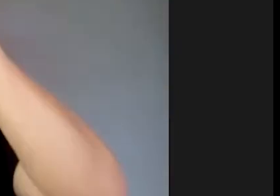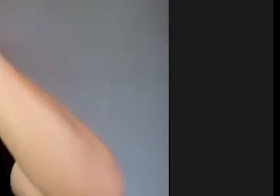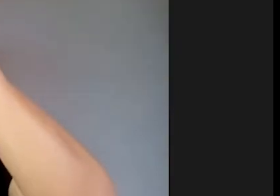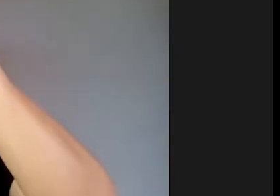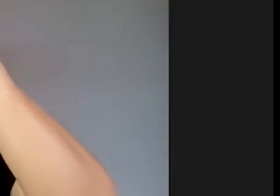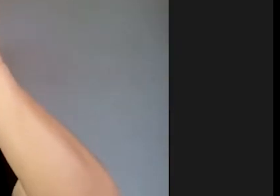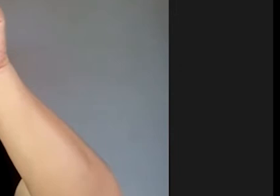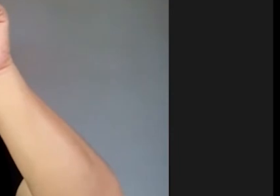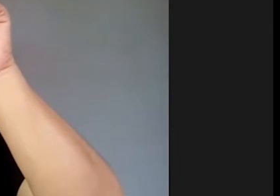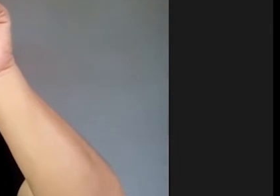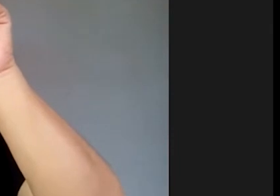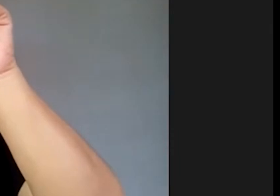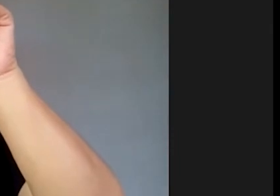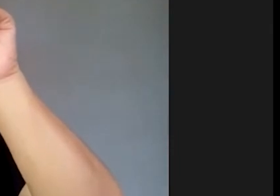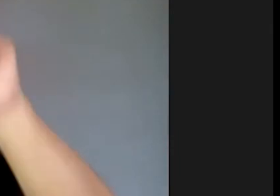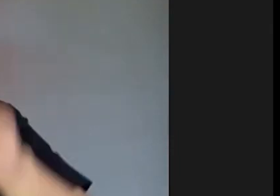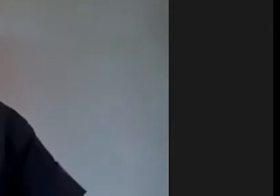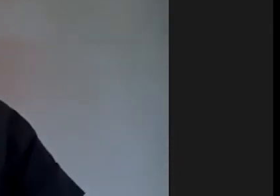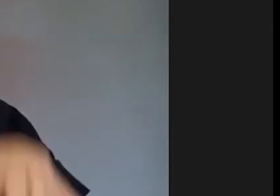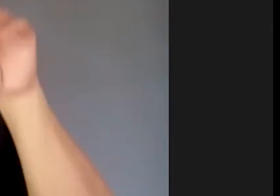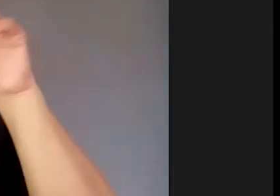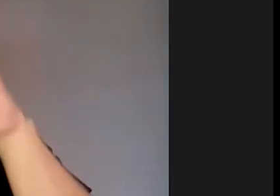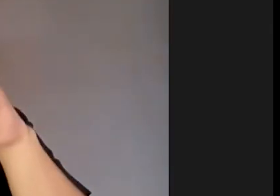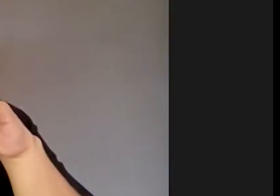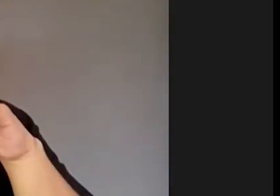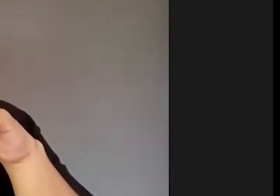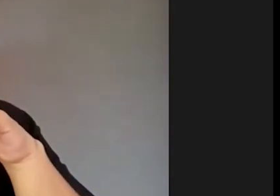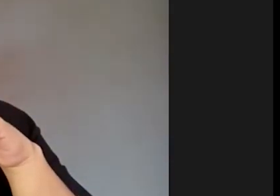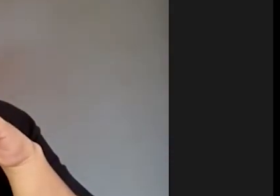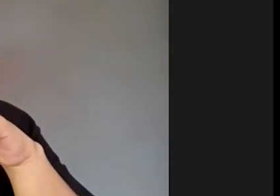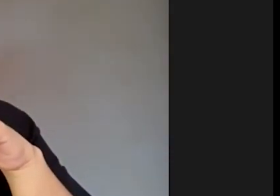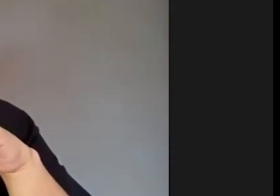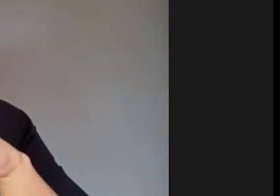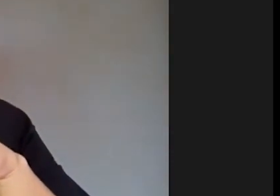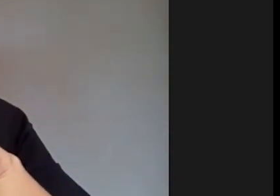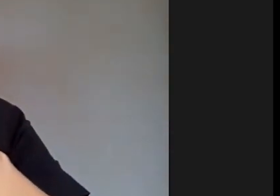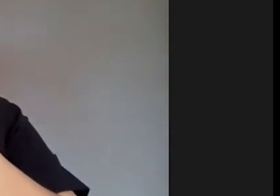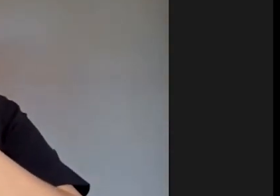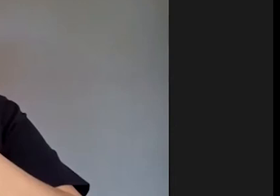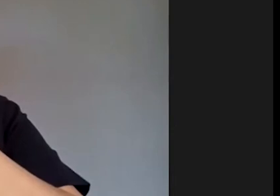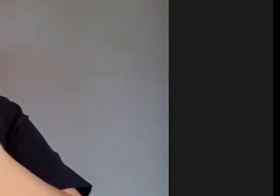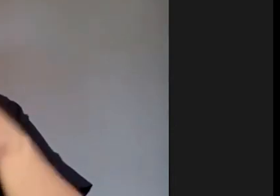But NP2 cannot occur unless there is a verb or a predicate.